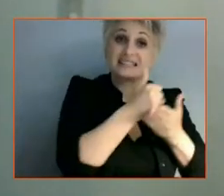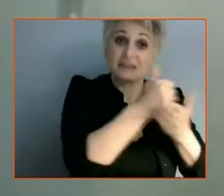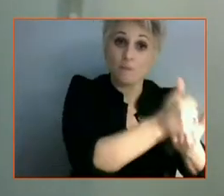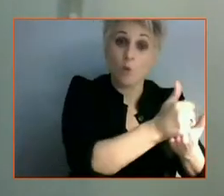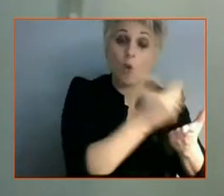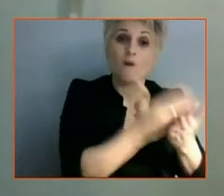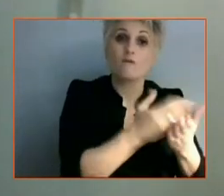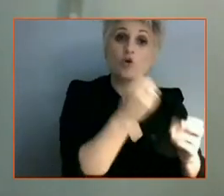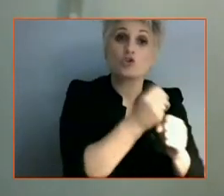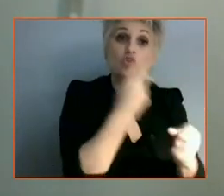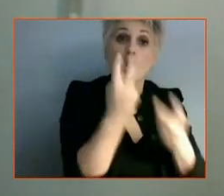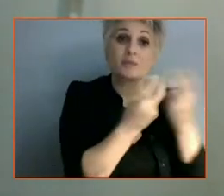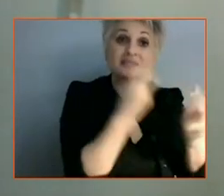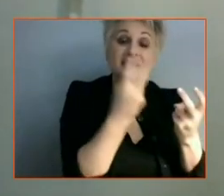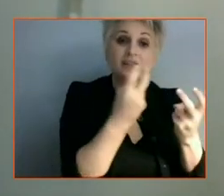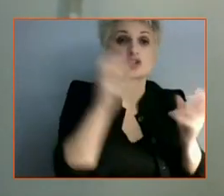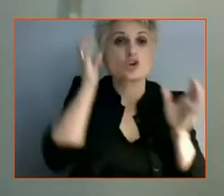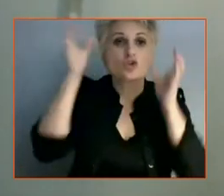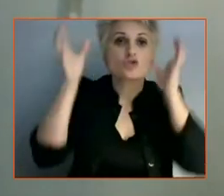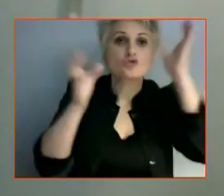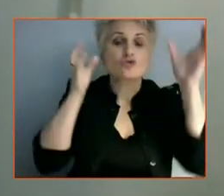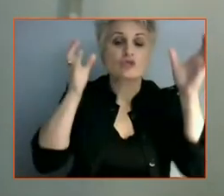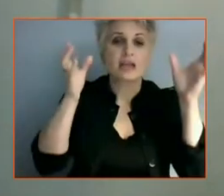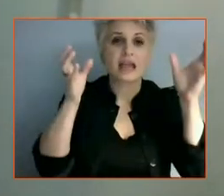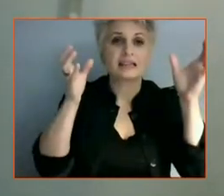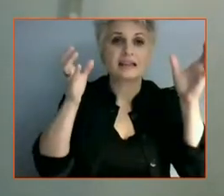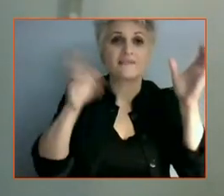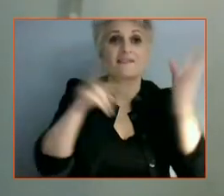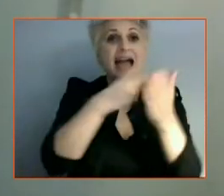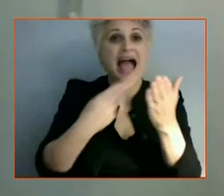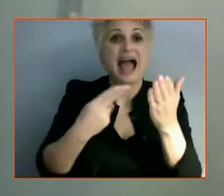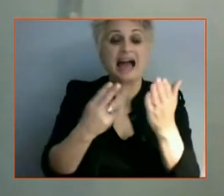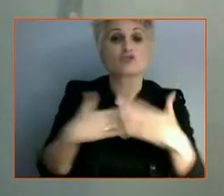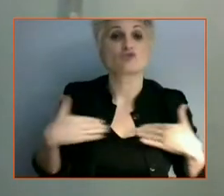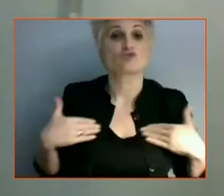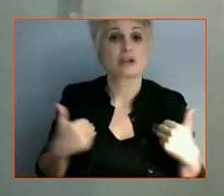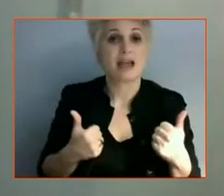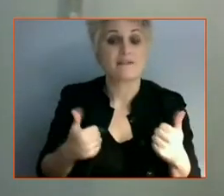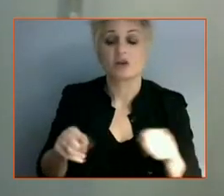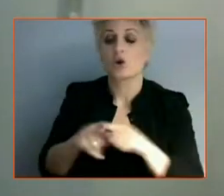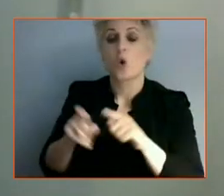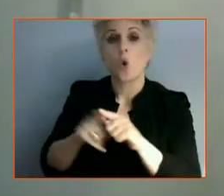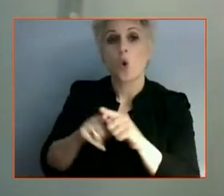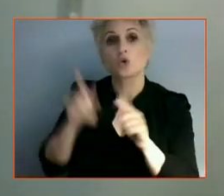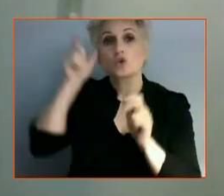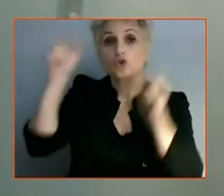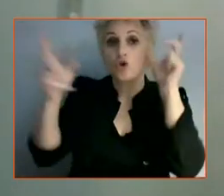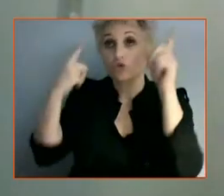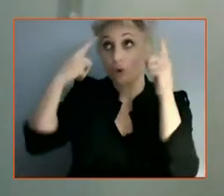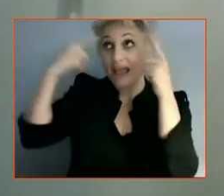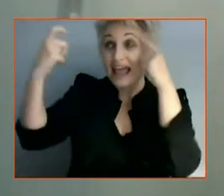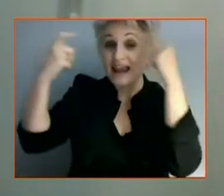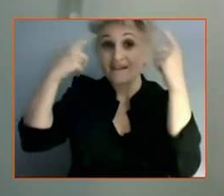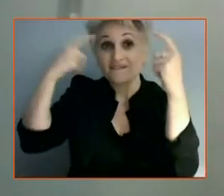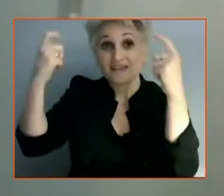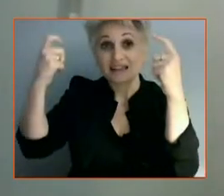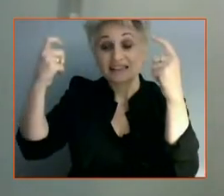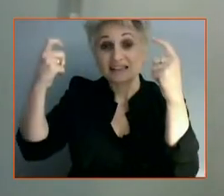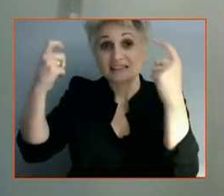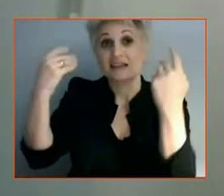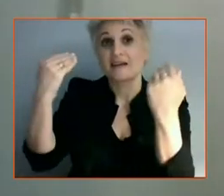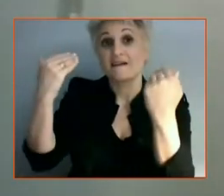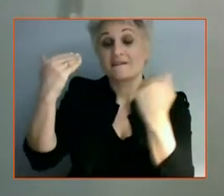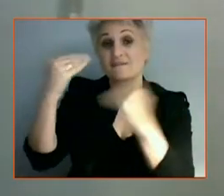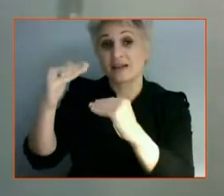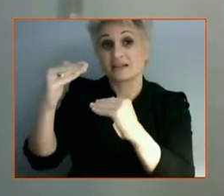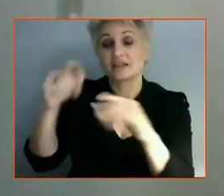arts recovery and employment fund, a cultural innovation fund, a cultural capability fund, a New Zealand Music Recovery Fund, and